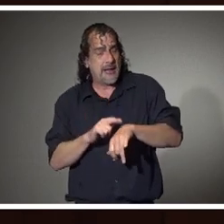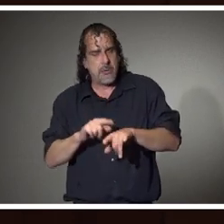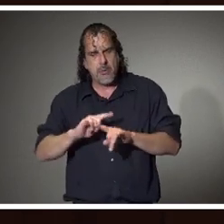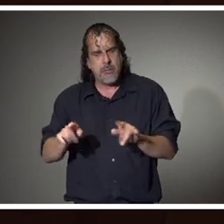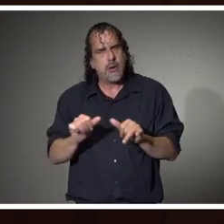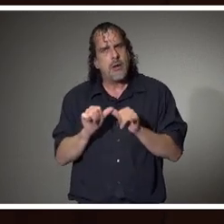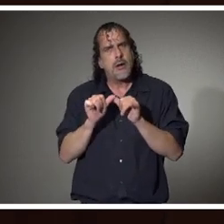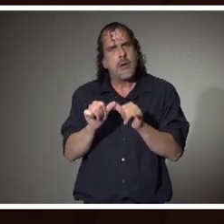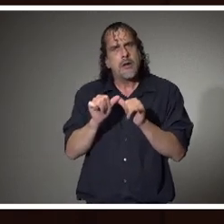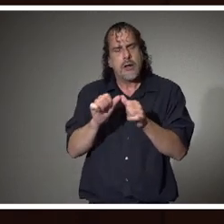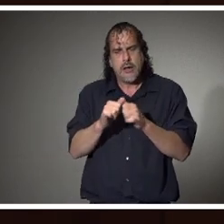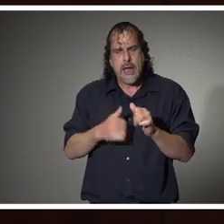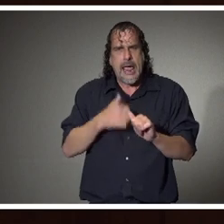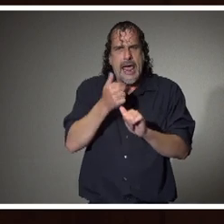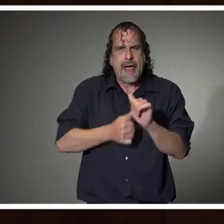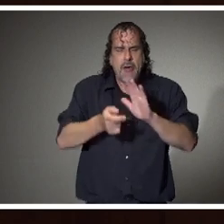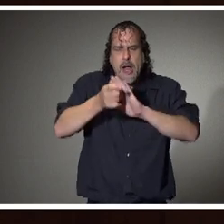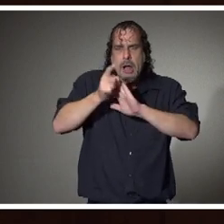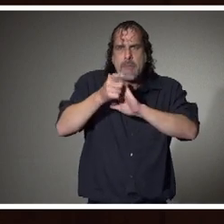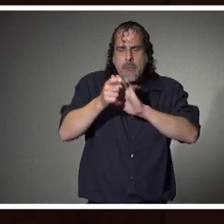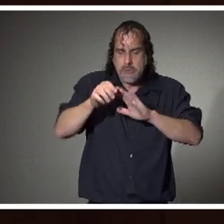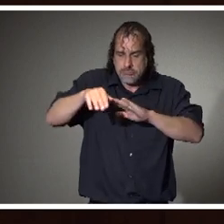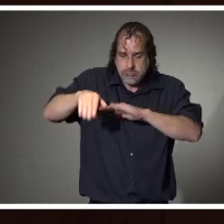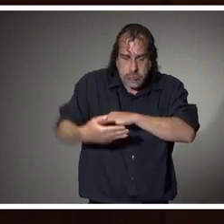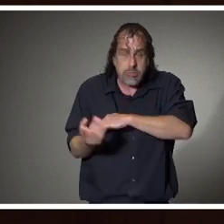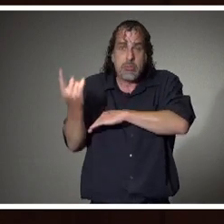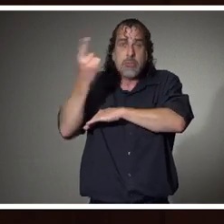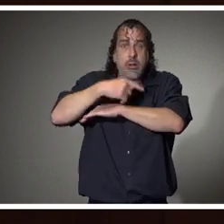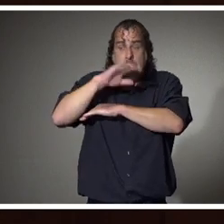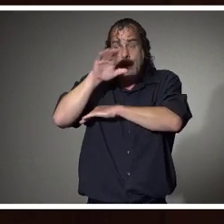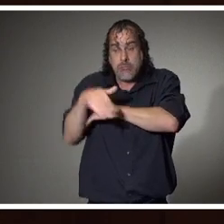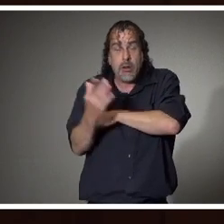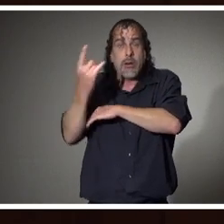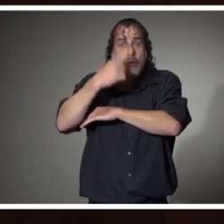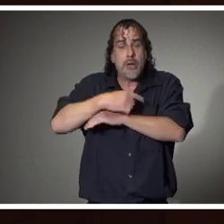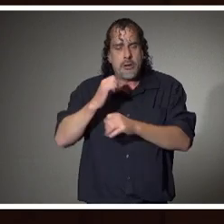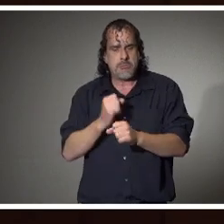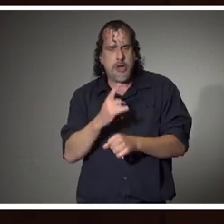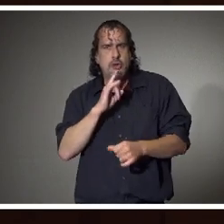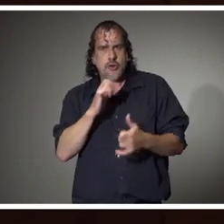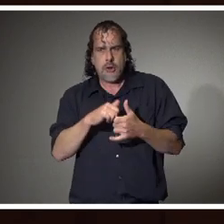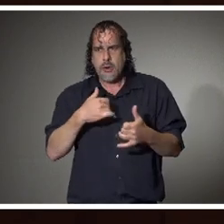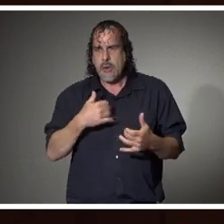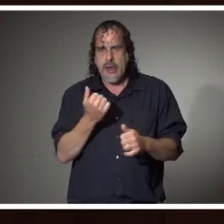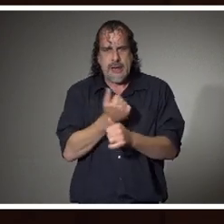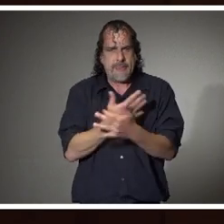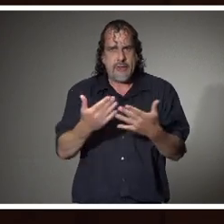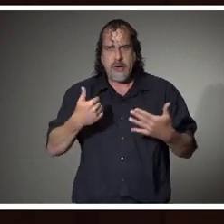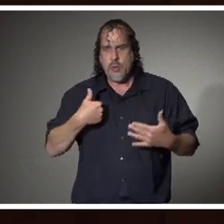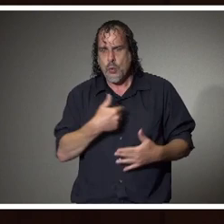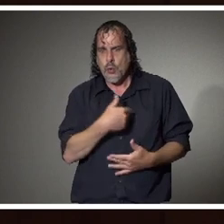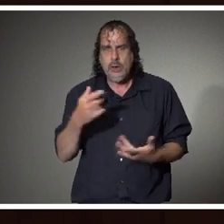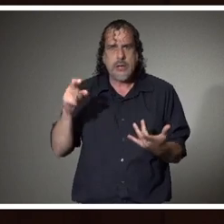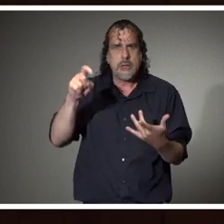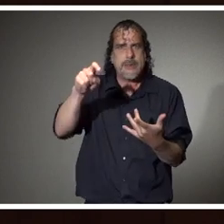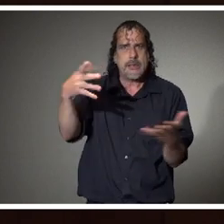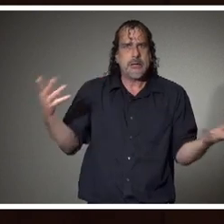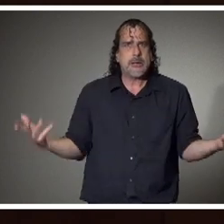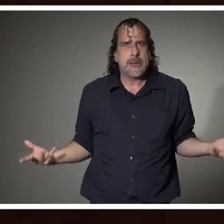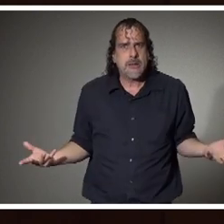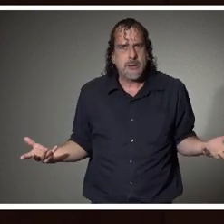continuing every moment, literally night and day, to make sure we have the things in front of us that we